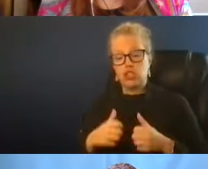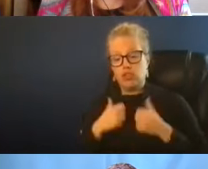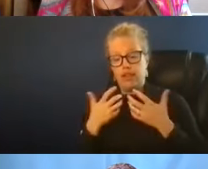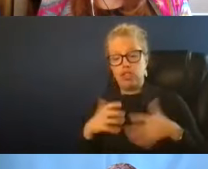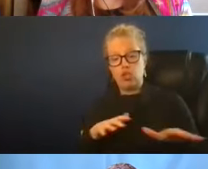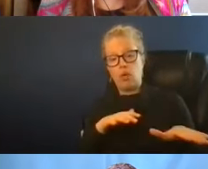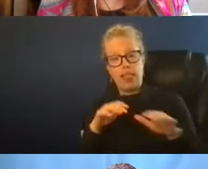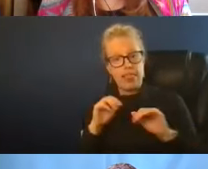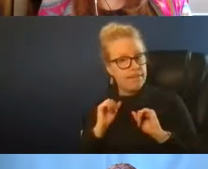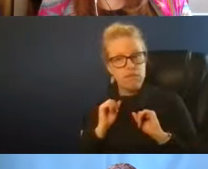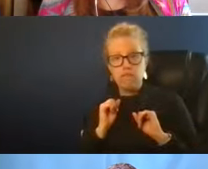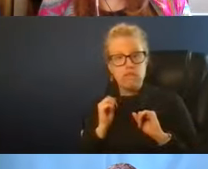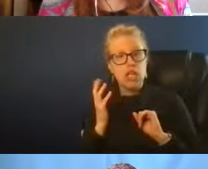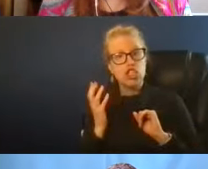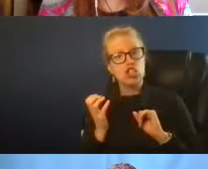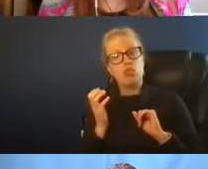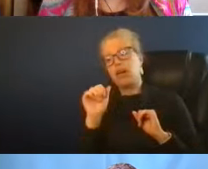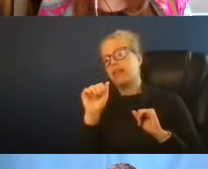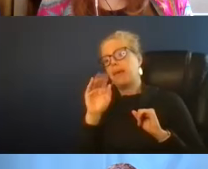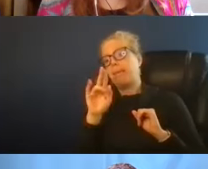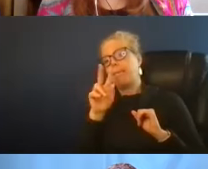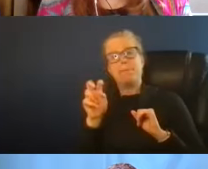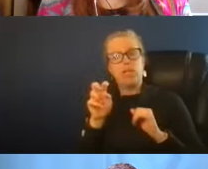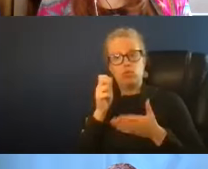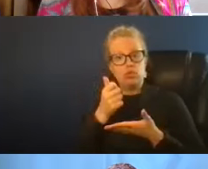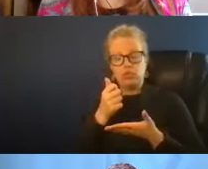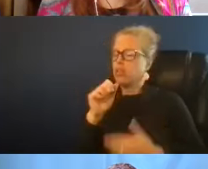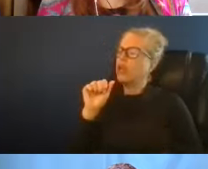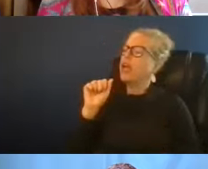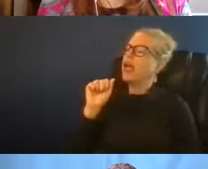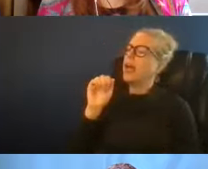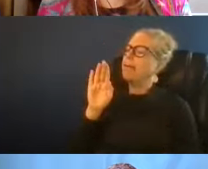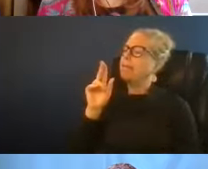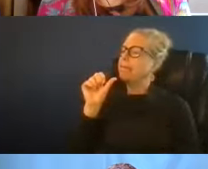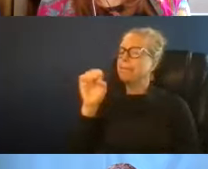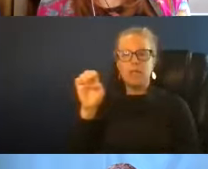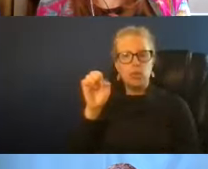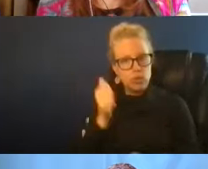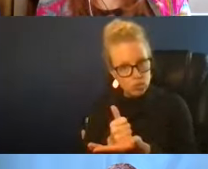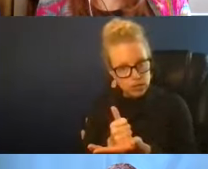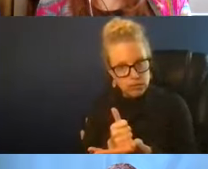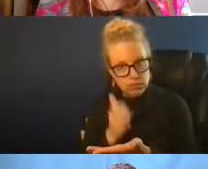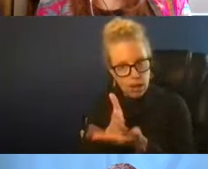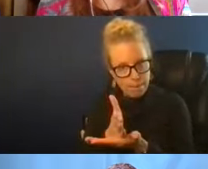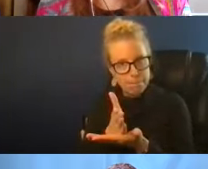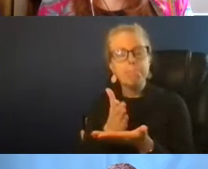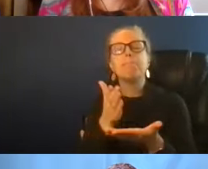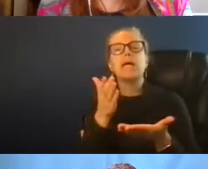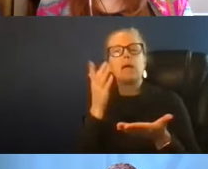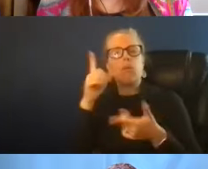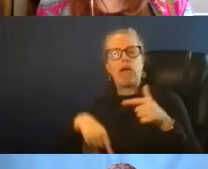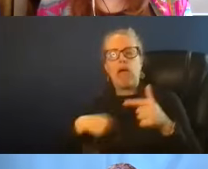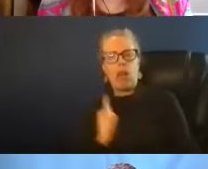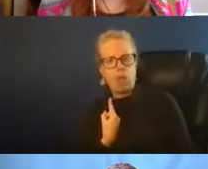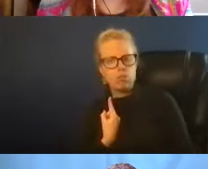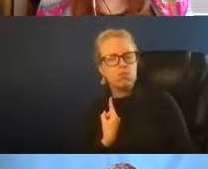leave. They just want the abuse to stop. So, but they can't do that themselves, right? Only